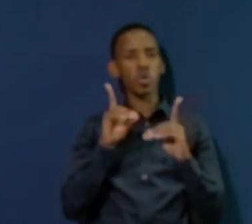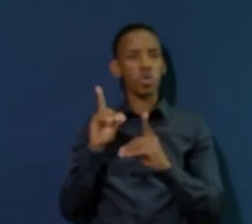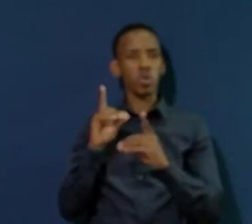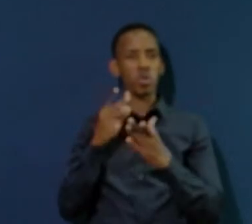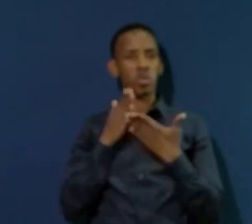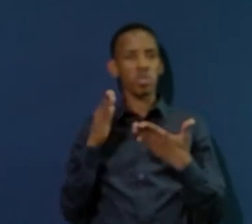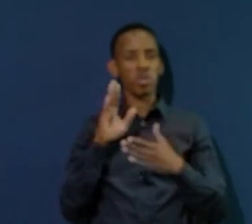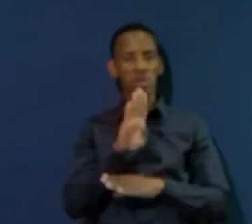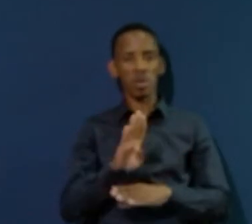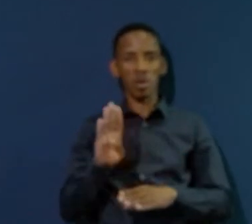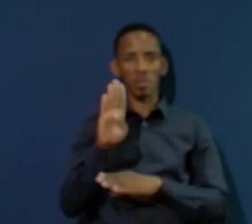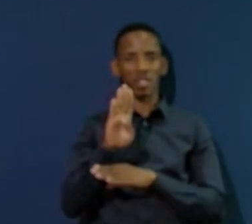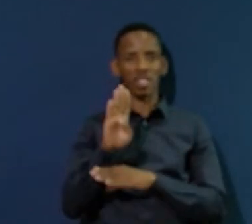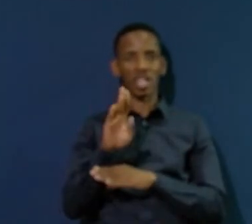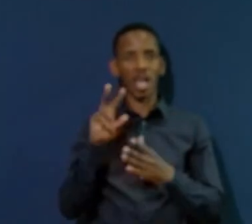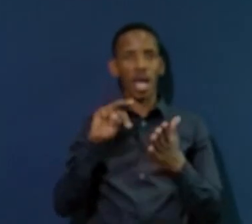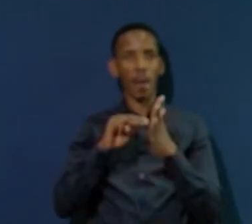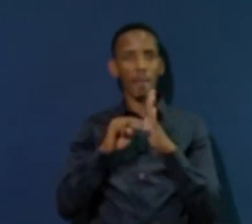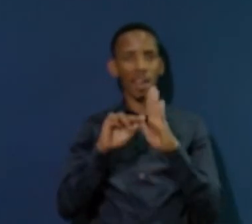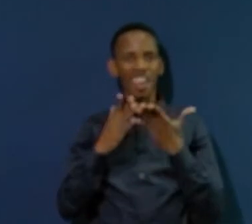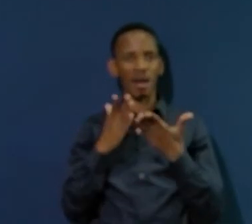model is the first past the post model.